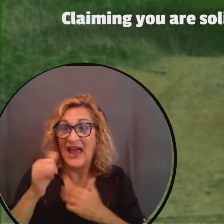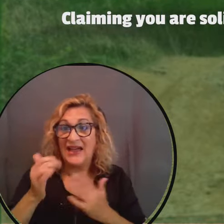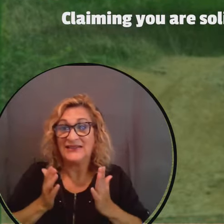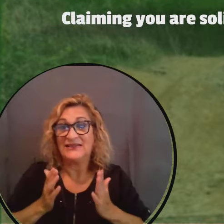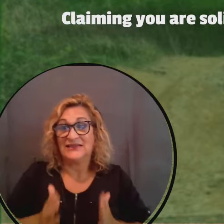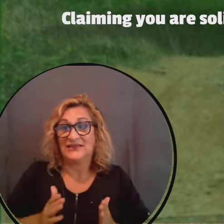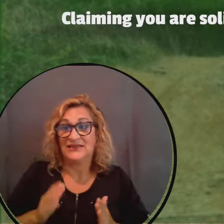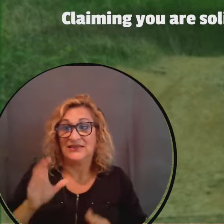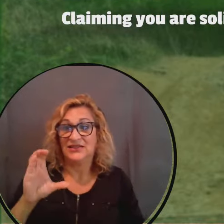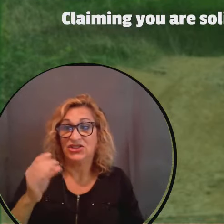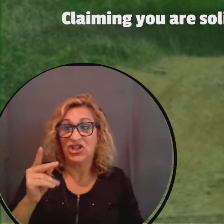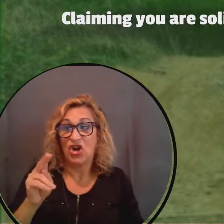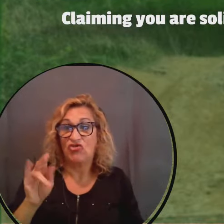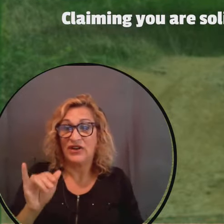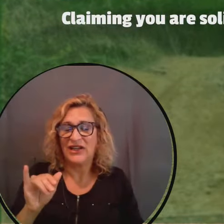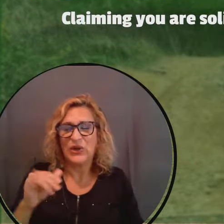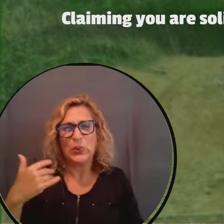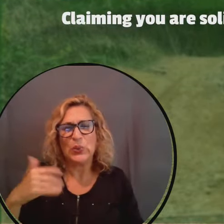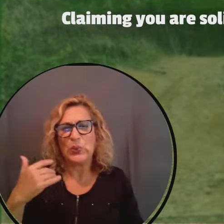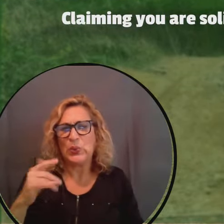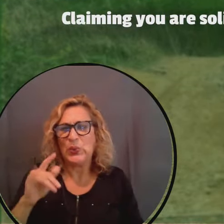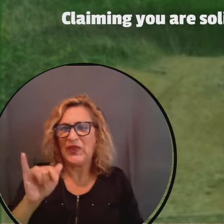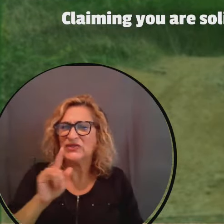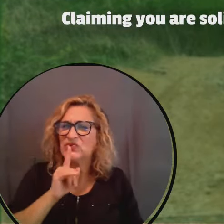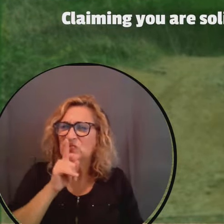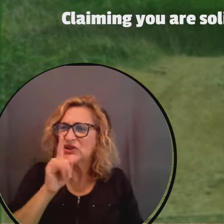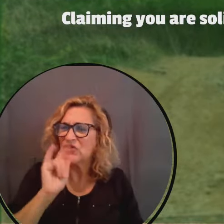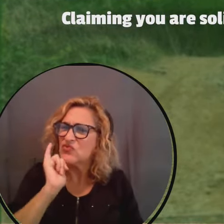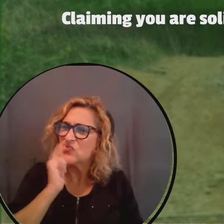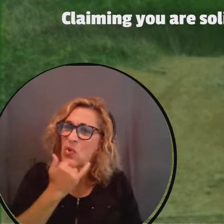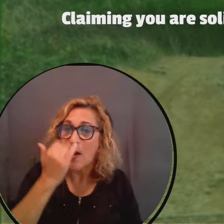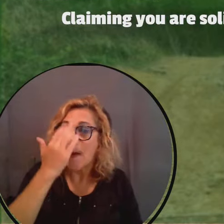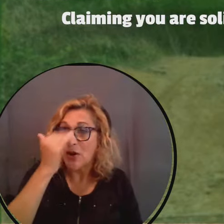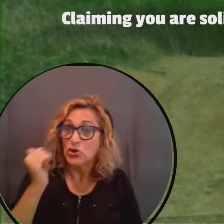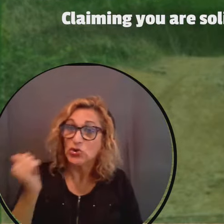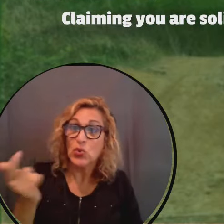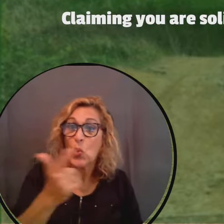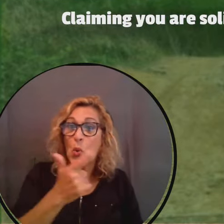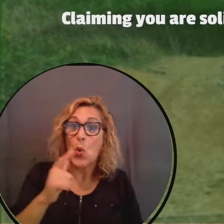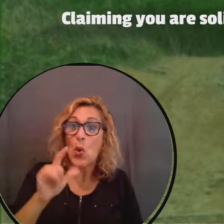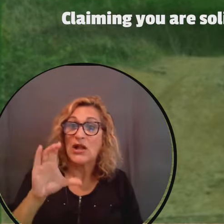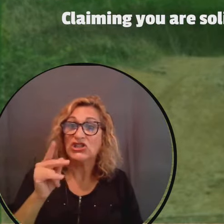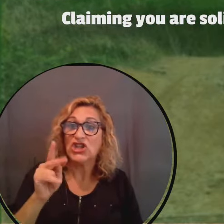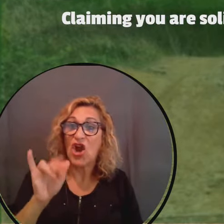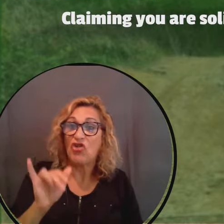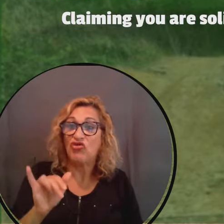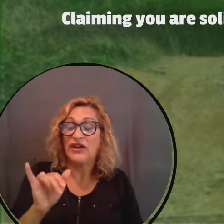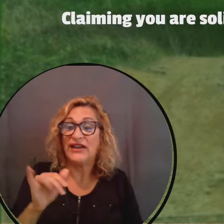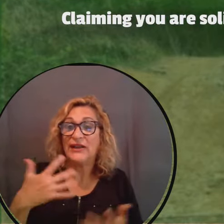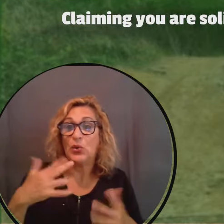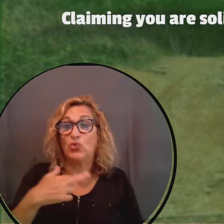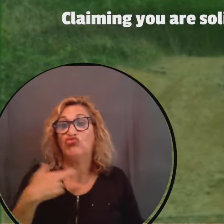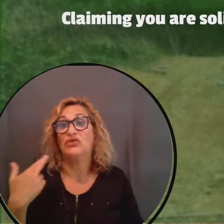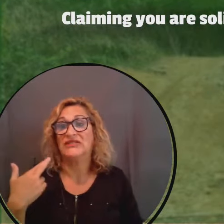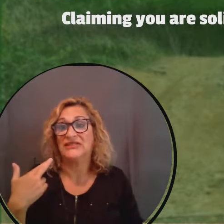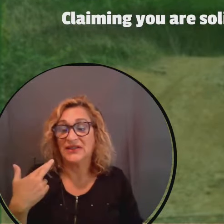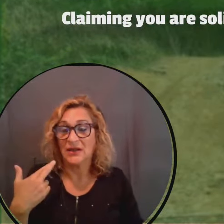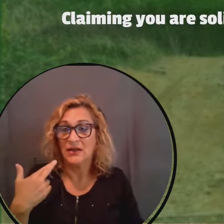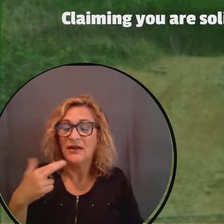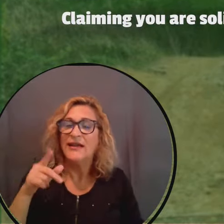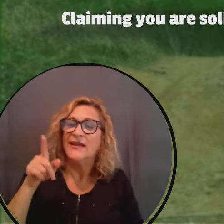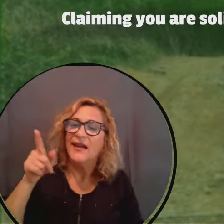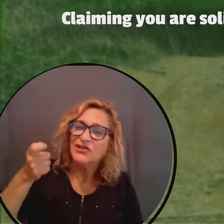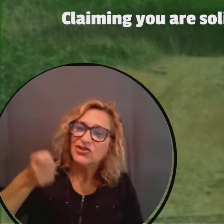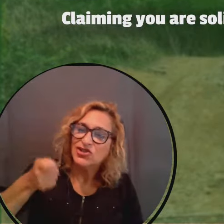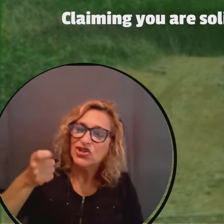puts every single act of charity at issue. And even the liberal judge understood that that was too broad